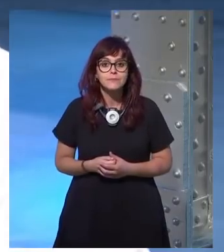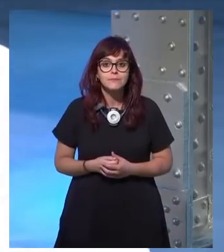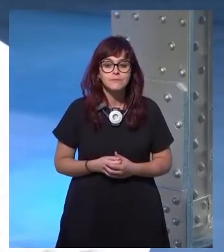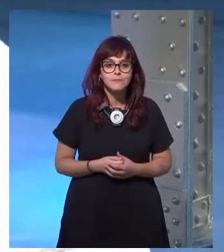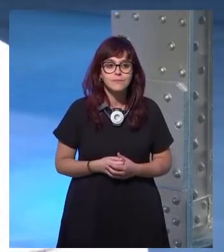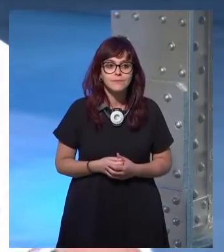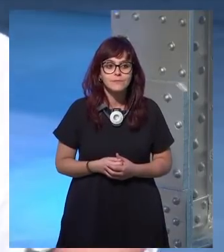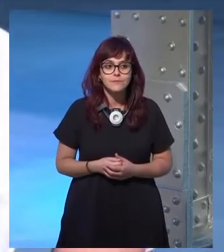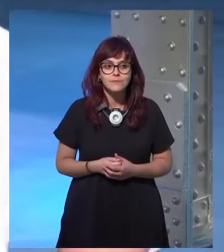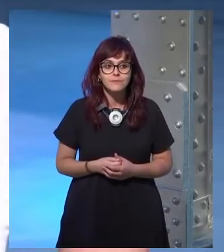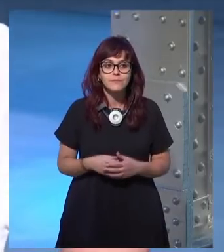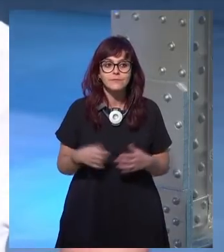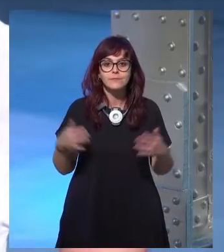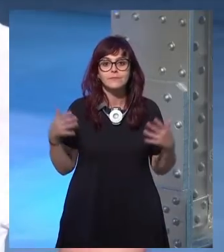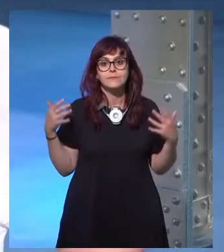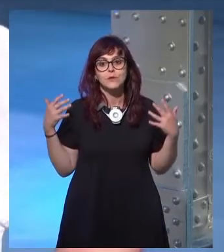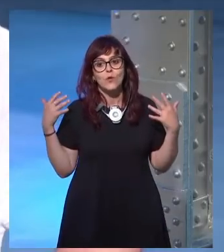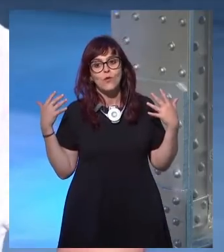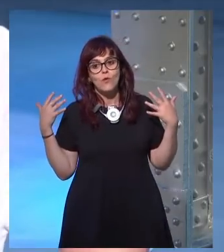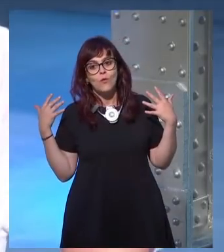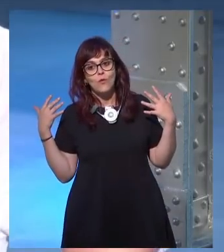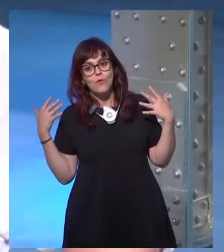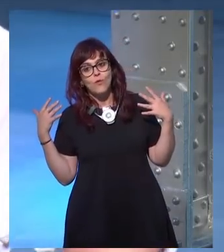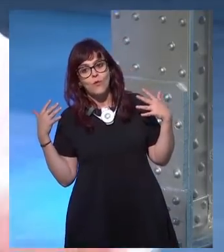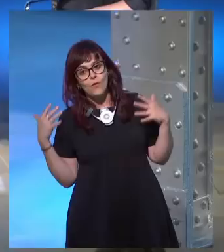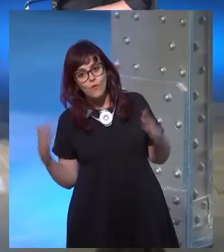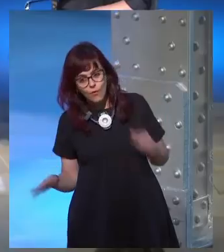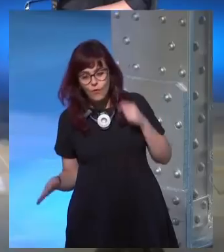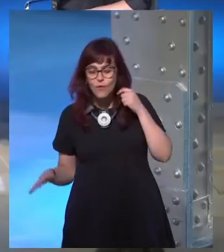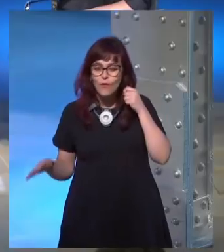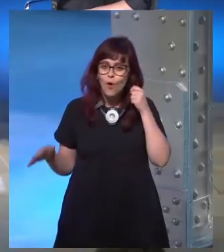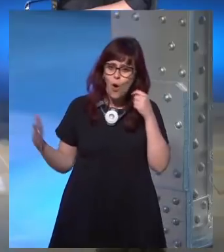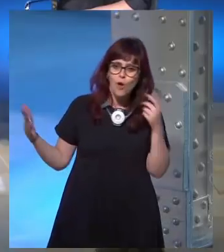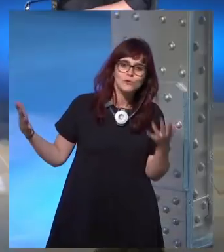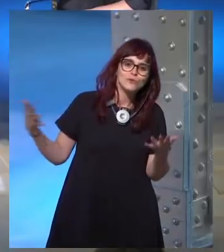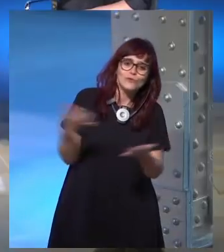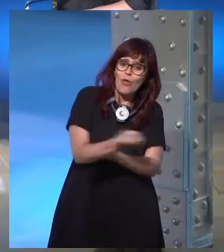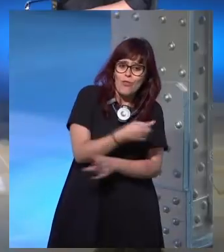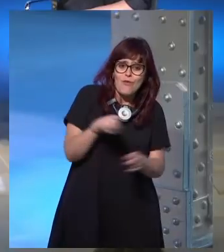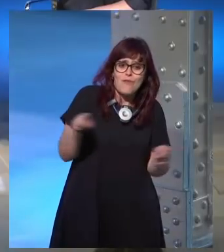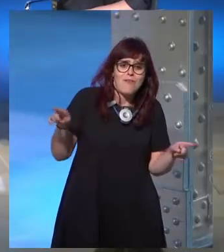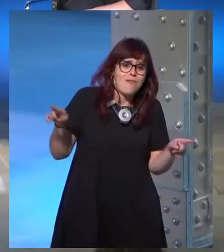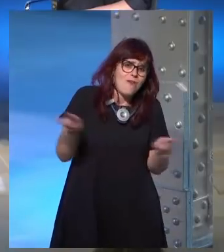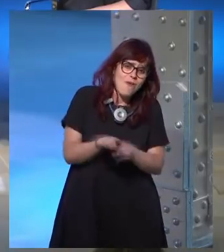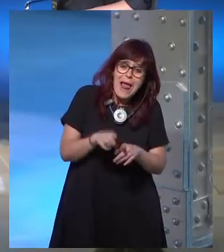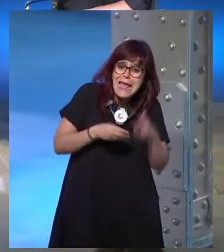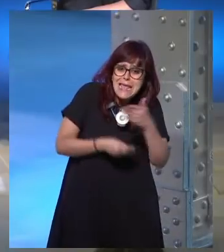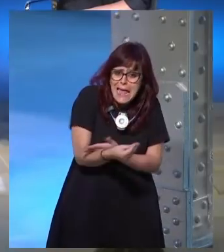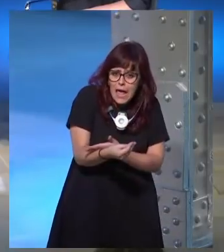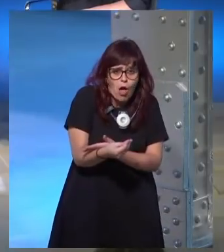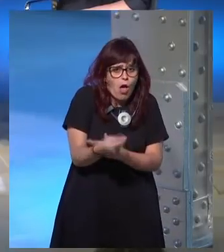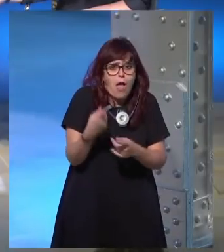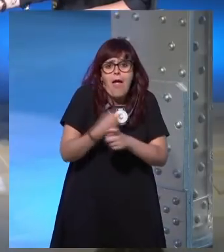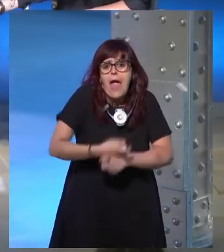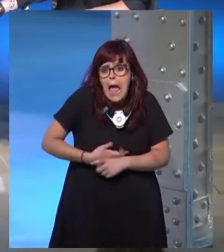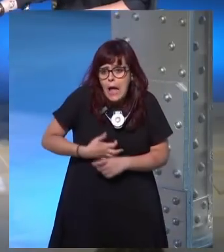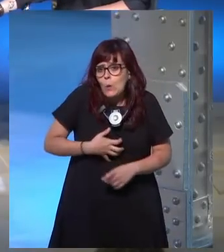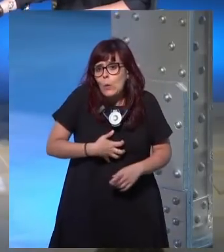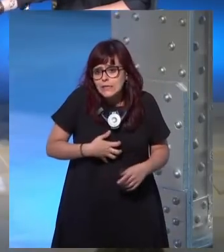They were all a labor in their own way. Every child you birth is different. It's a different thing.